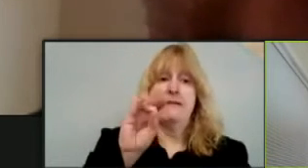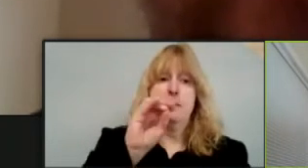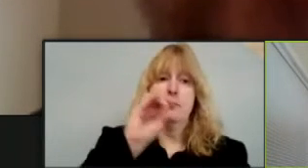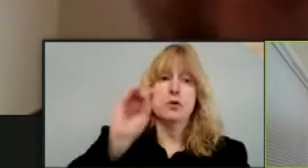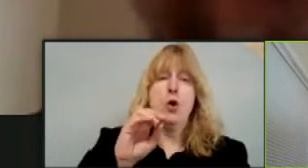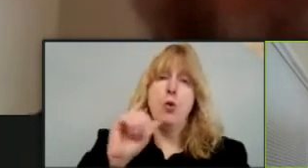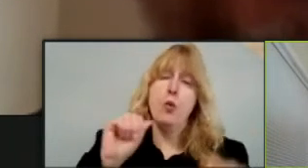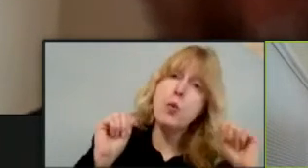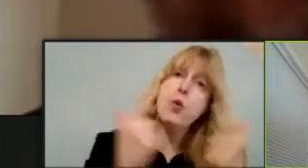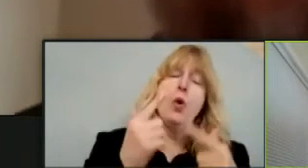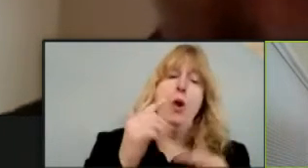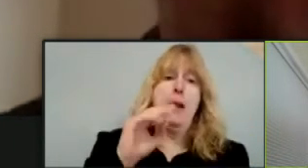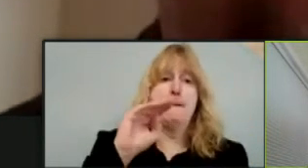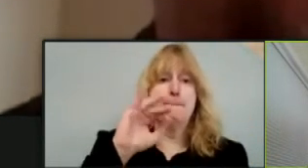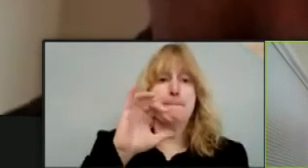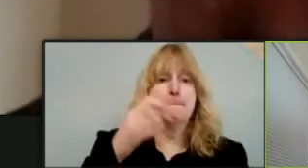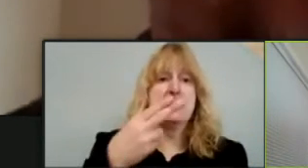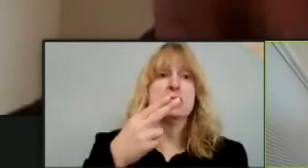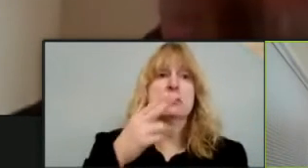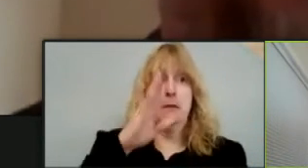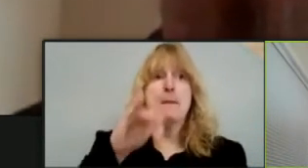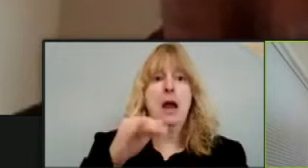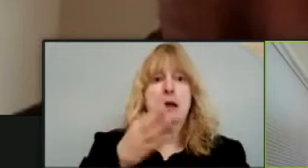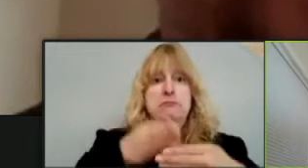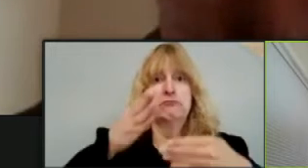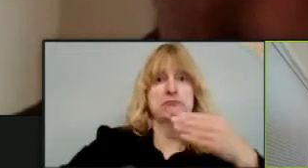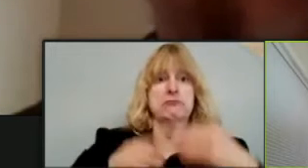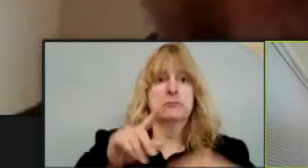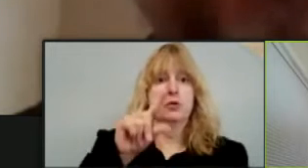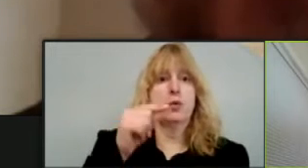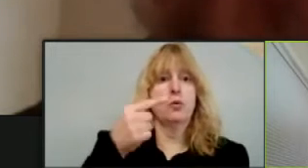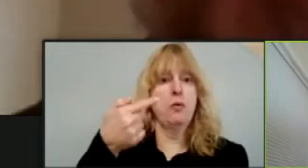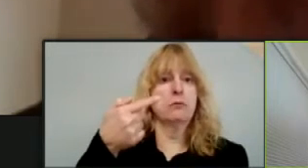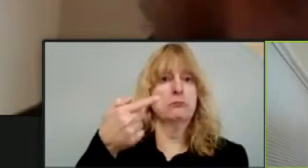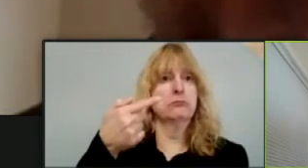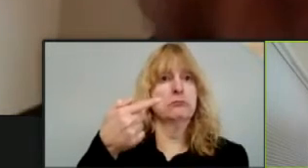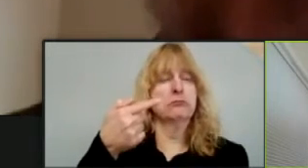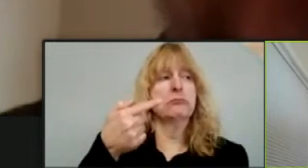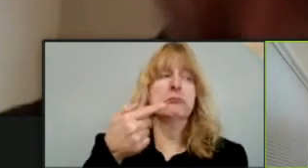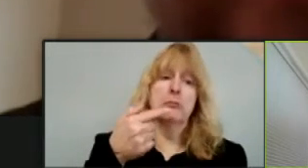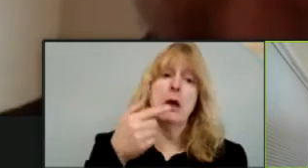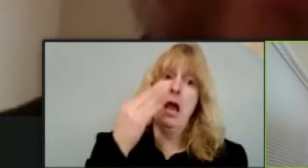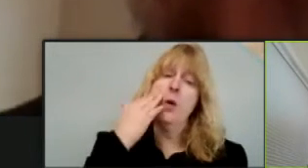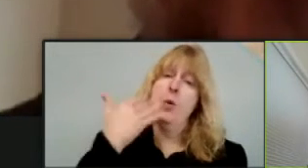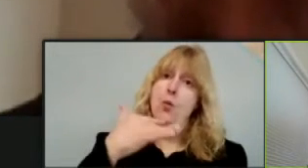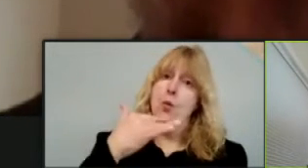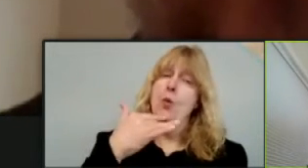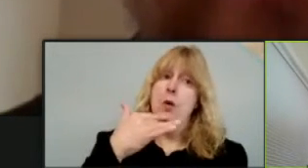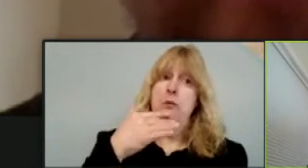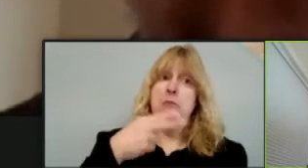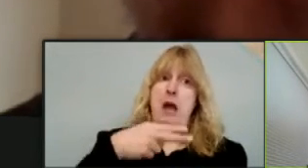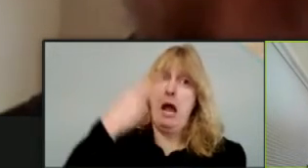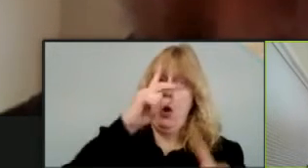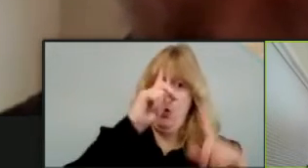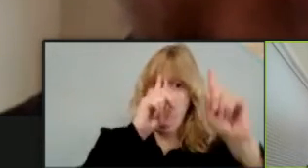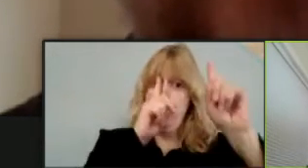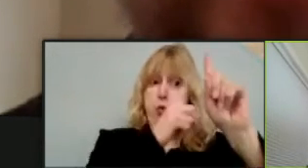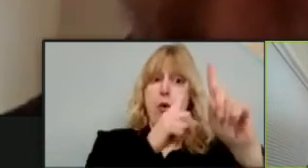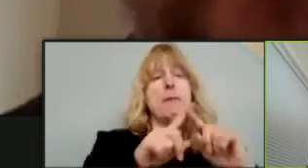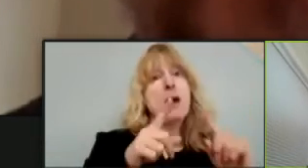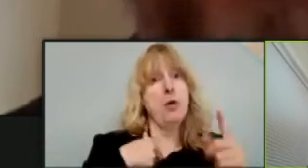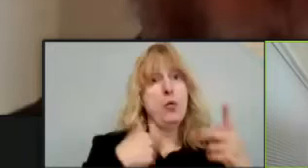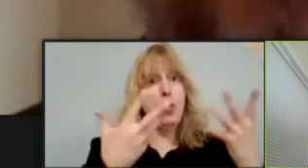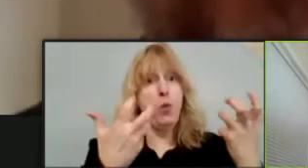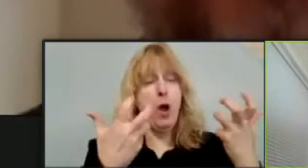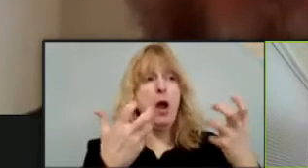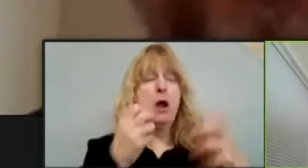year. It's an ambitious goal, but I think if we want to get past this pandemic, it's really what we need to do and we need to focus